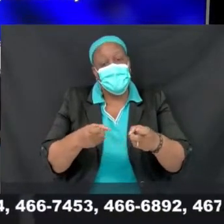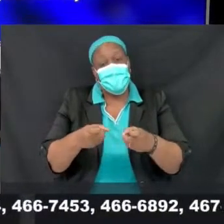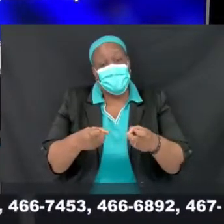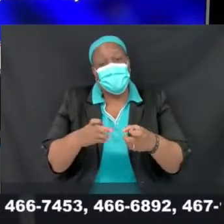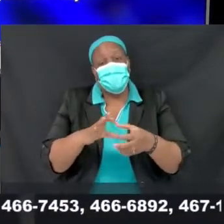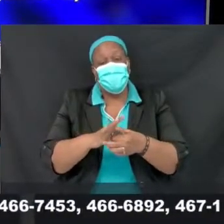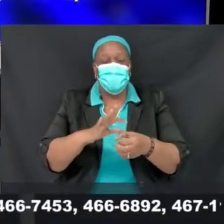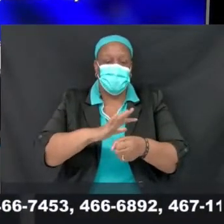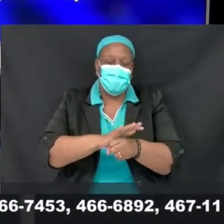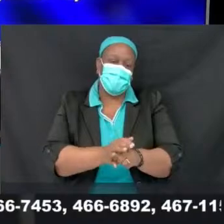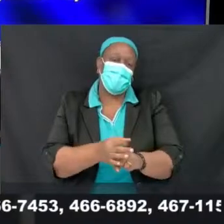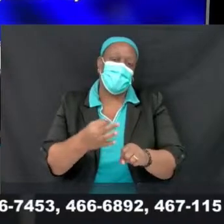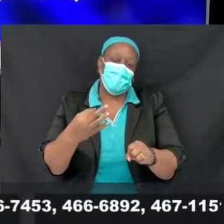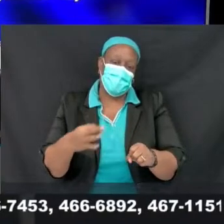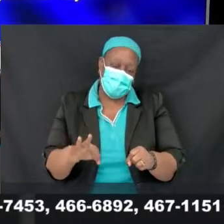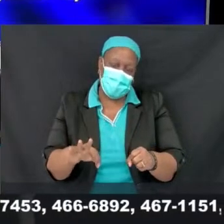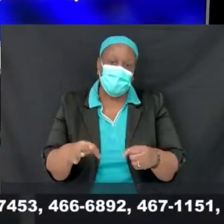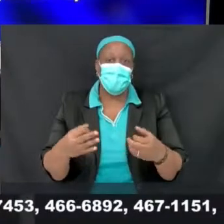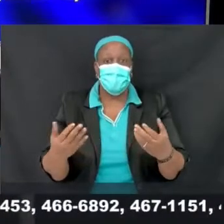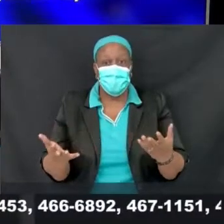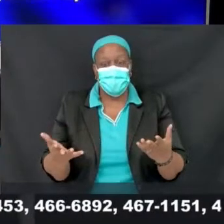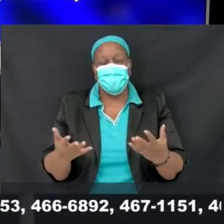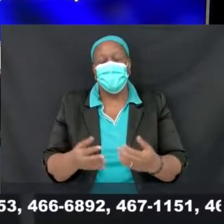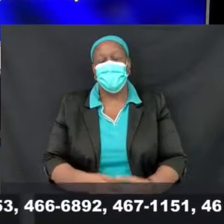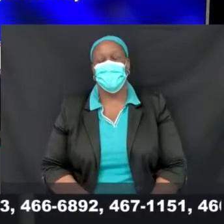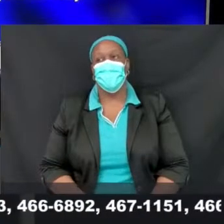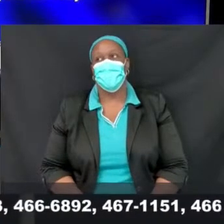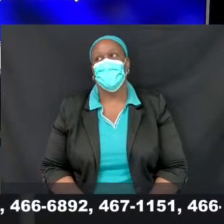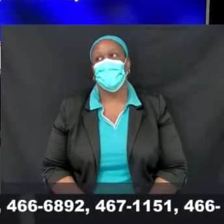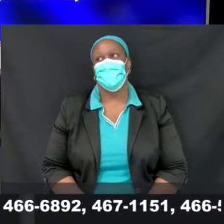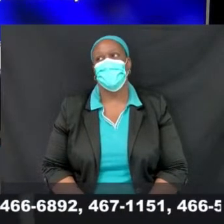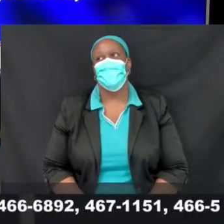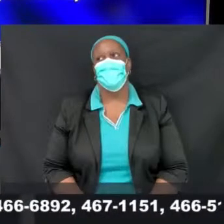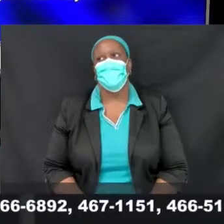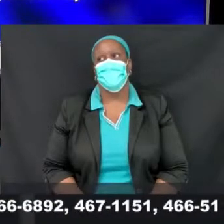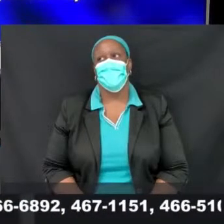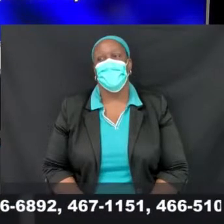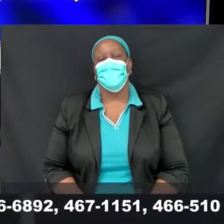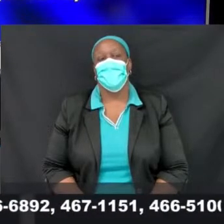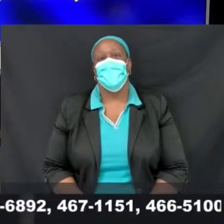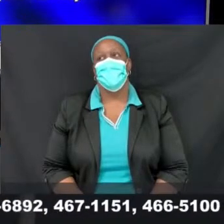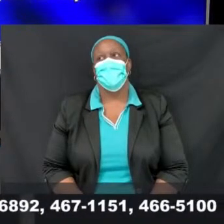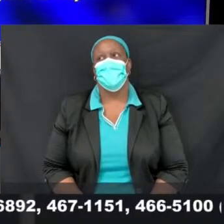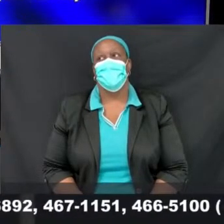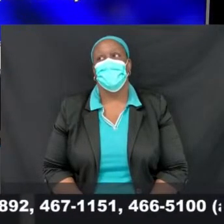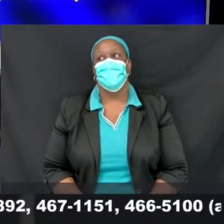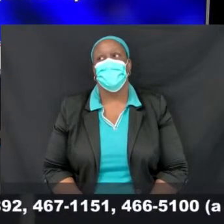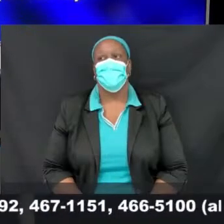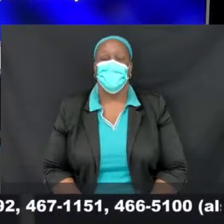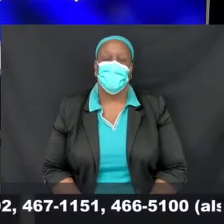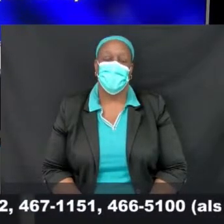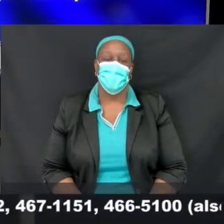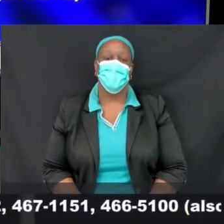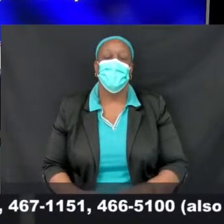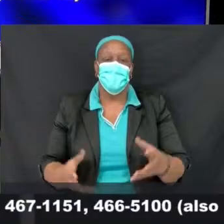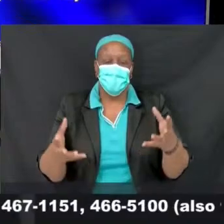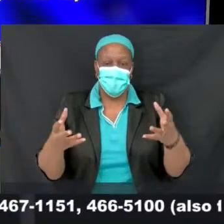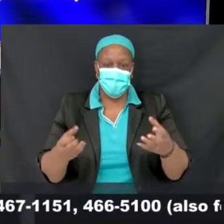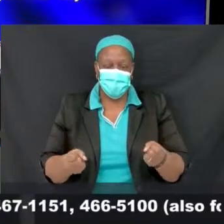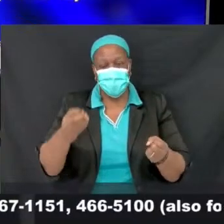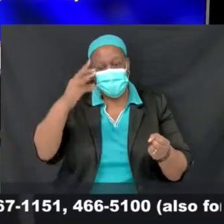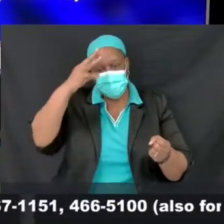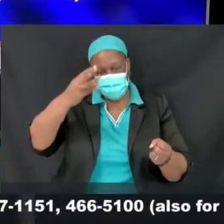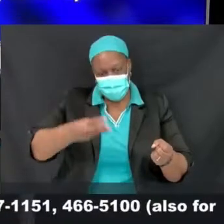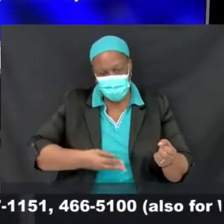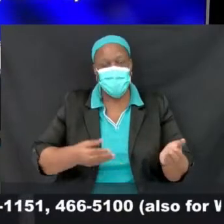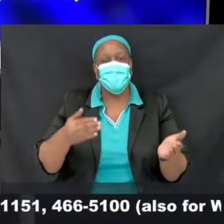the COVID-19 pandemic. I want to welcome back our